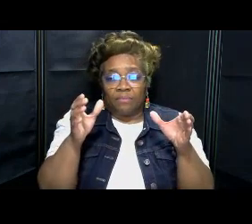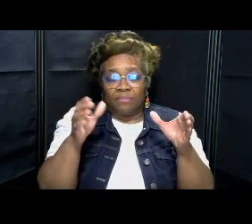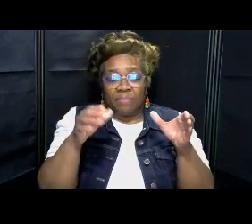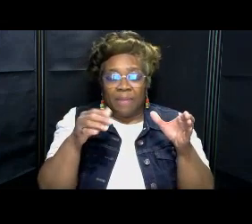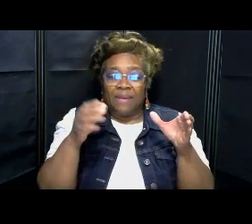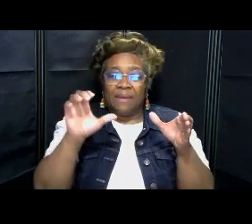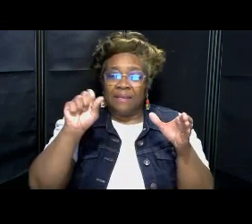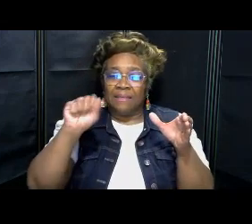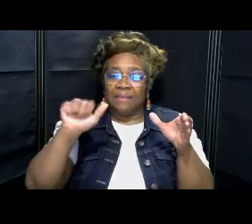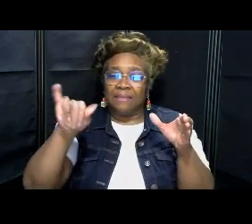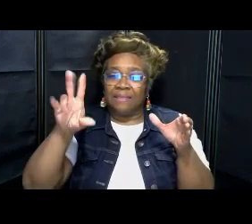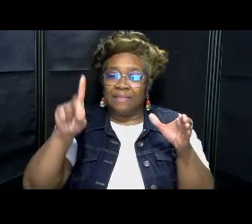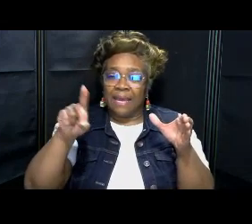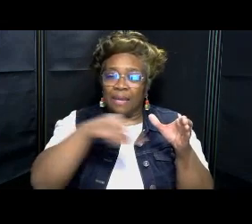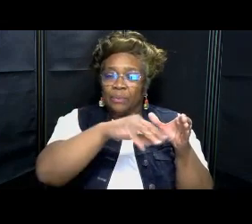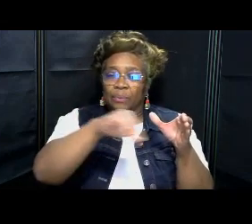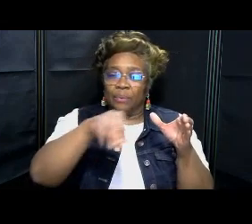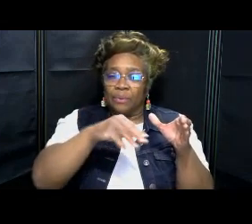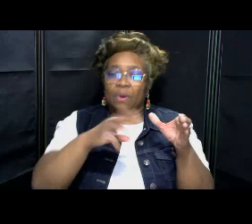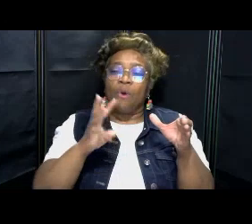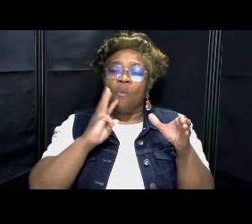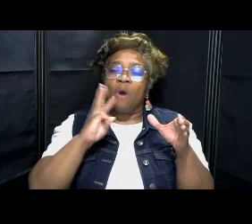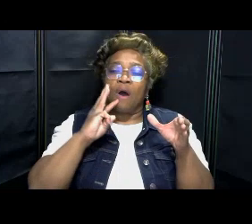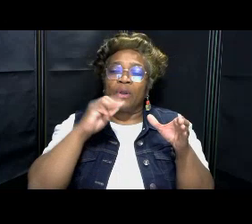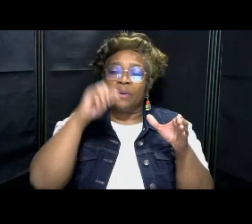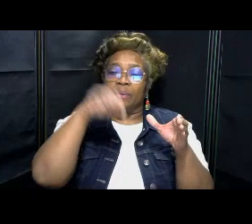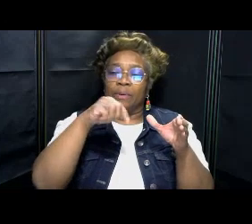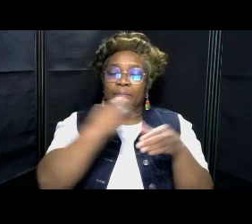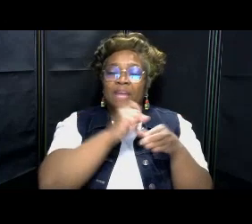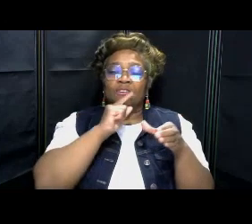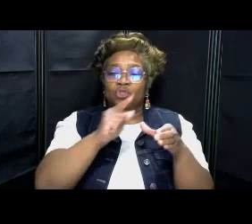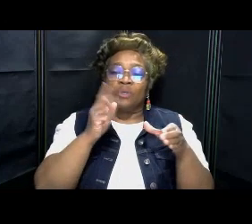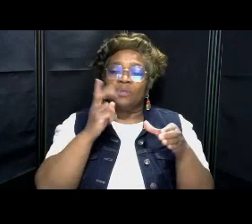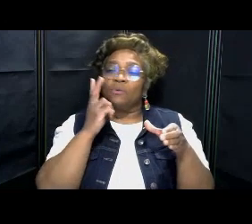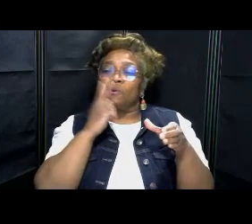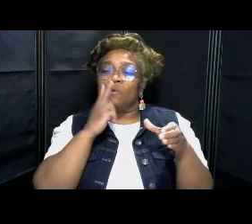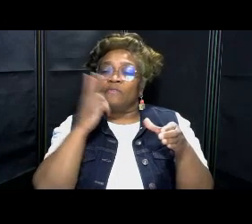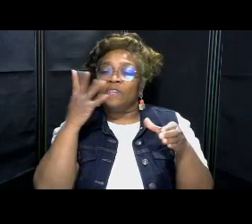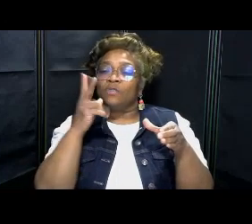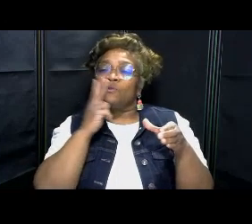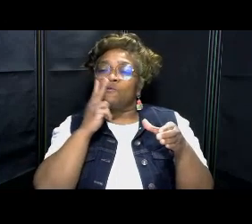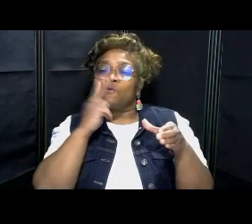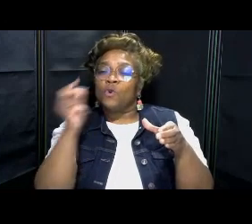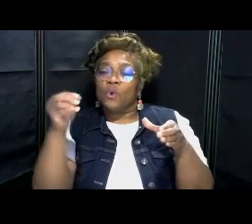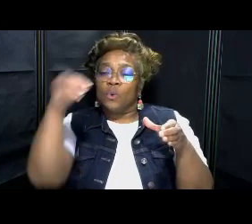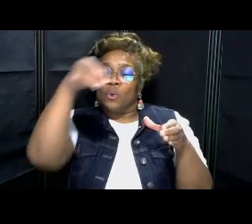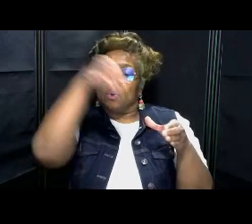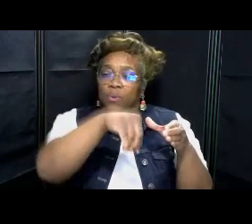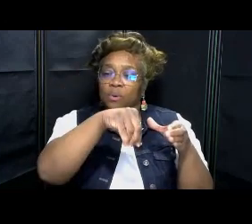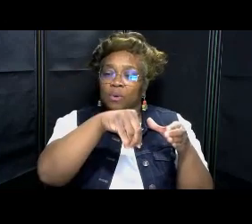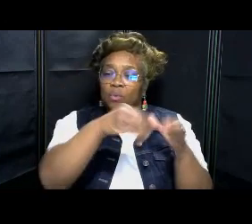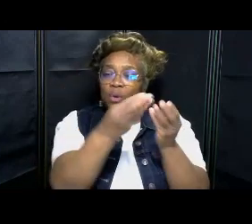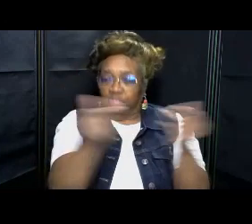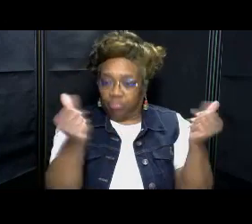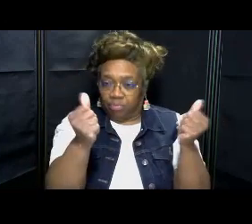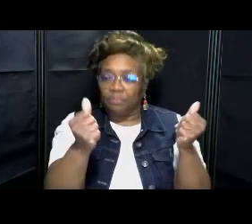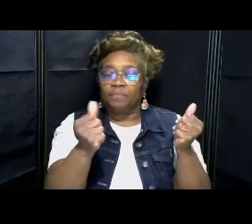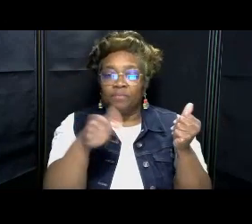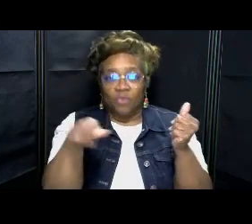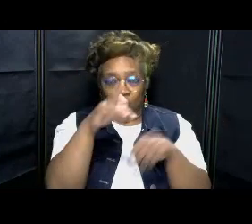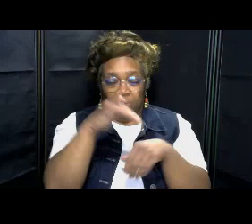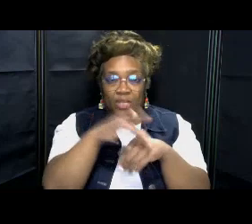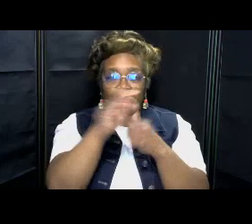some water, making sure that they can put that material out so it's out when they know it's out. Because if you go to certain buildings, you'll see